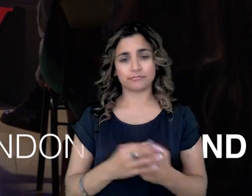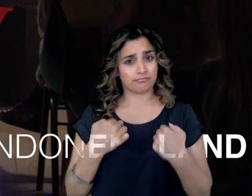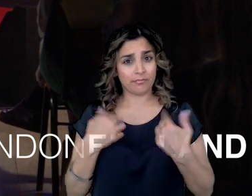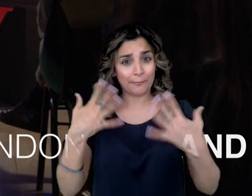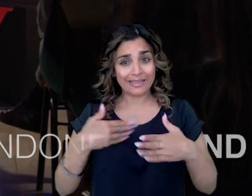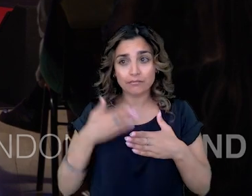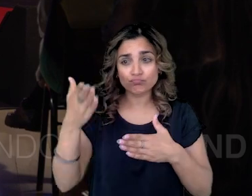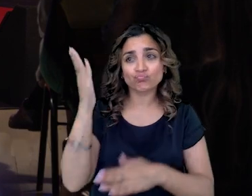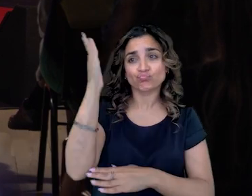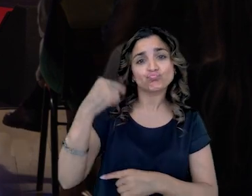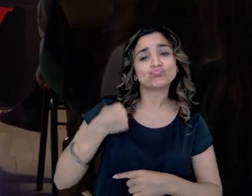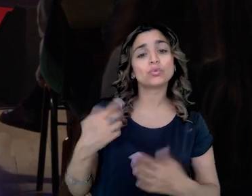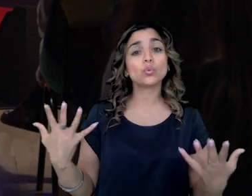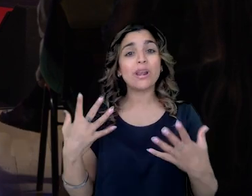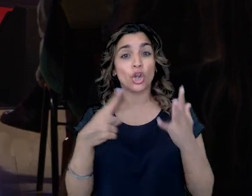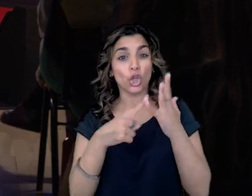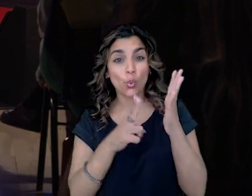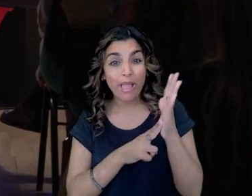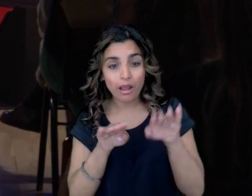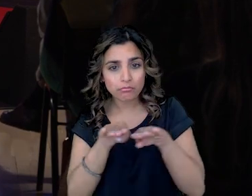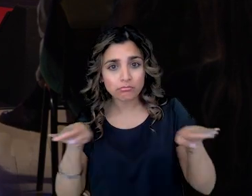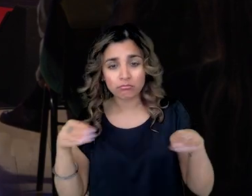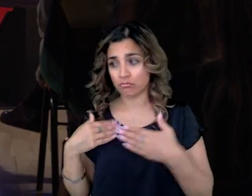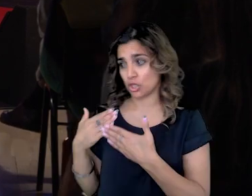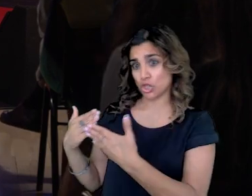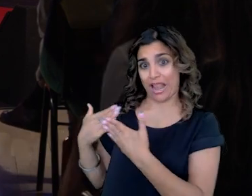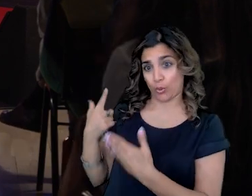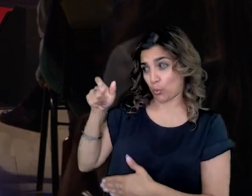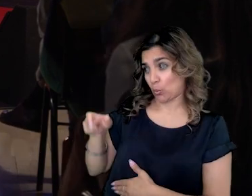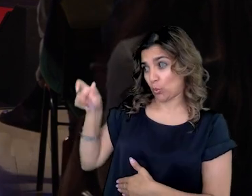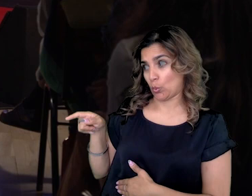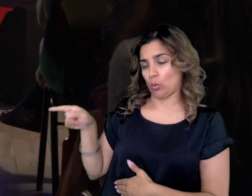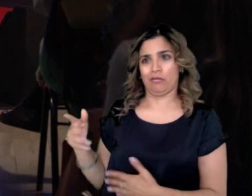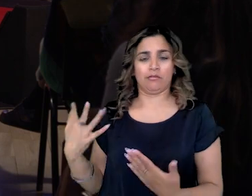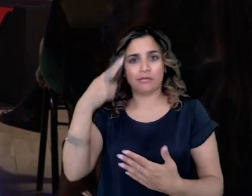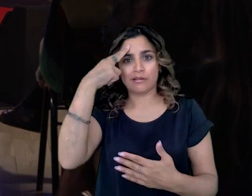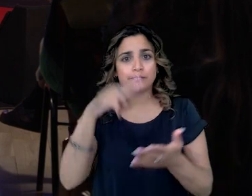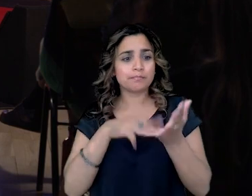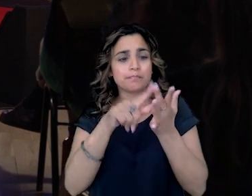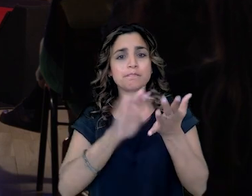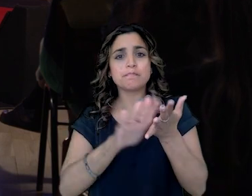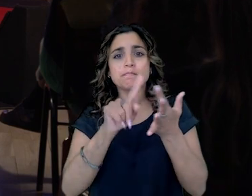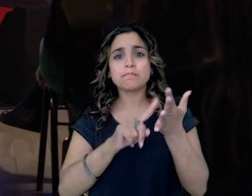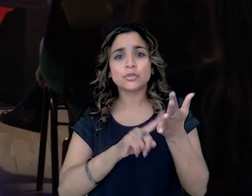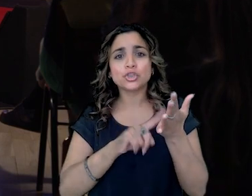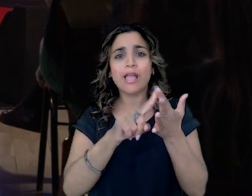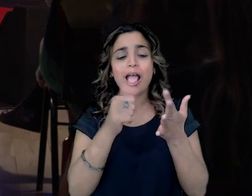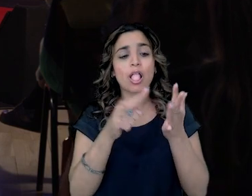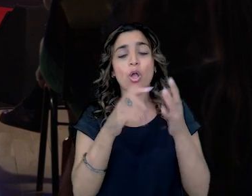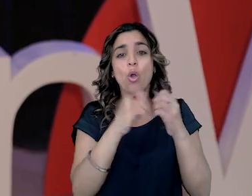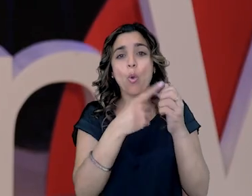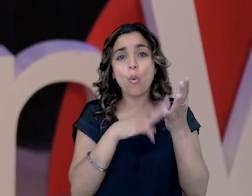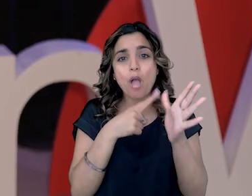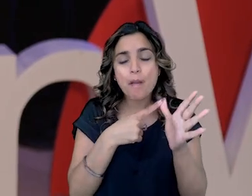and now i've spoken at places like the united nations and shared speaking platforms with the likes of michelle obama and hillary